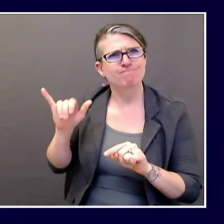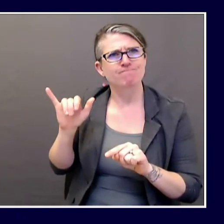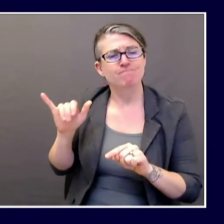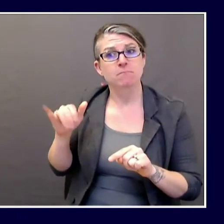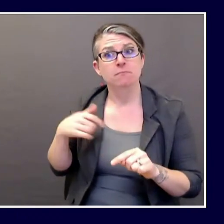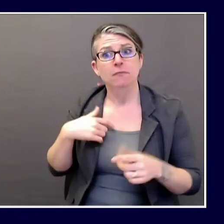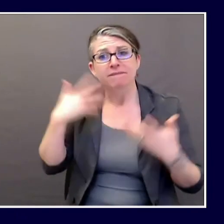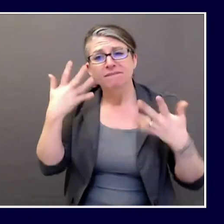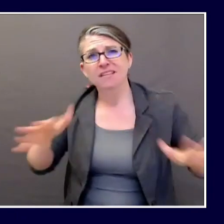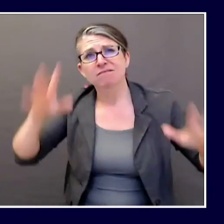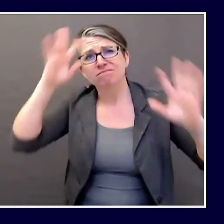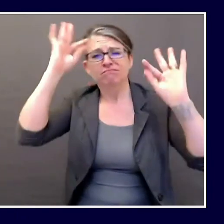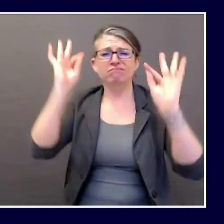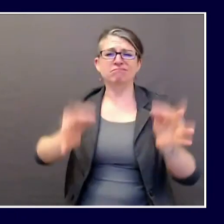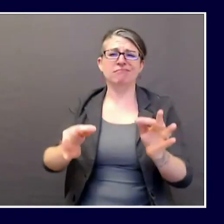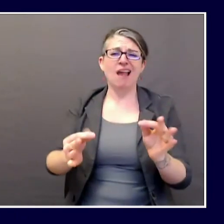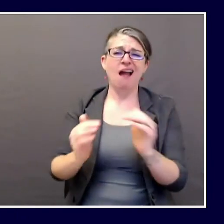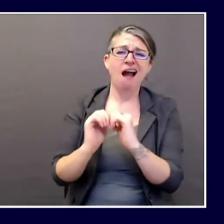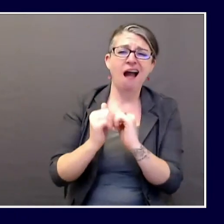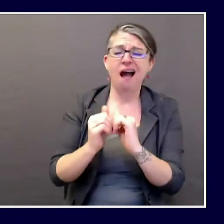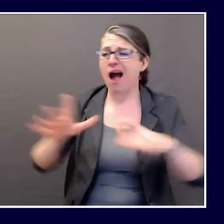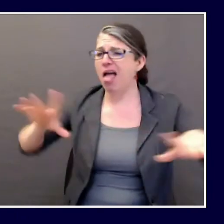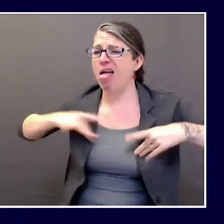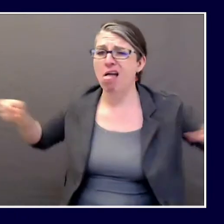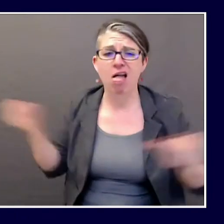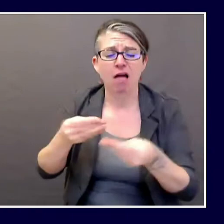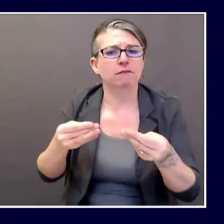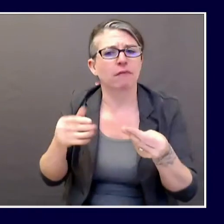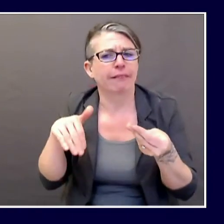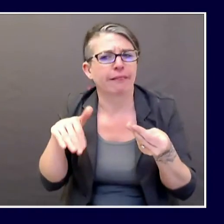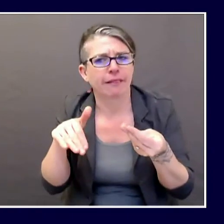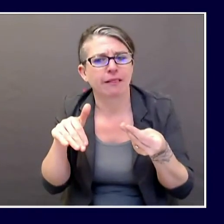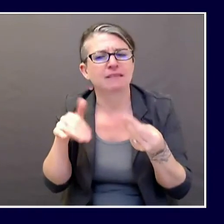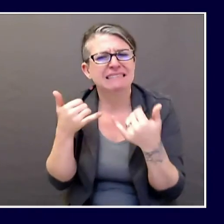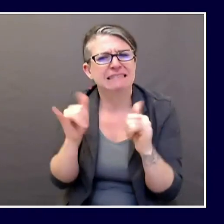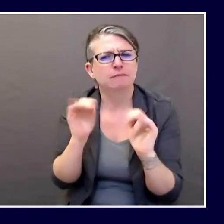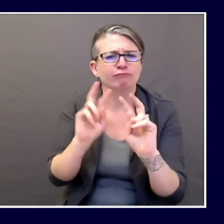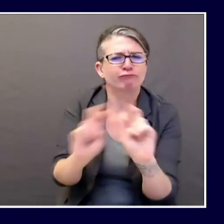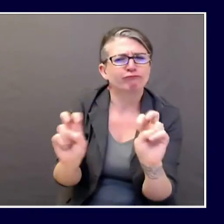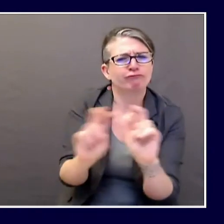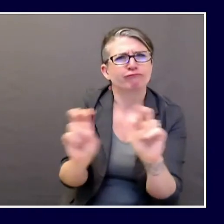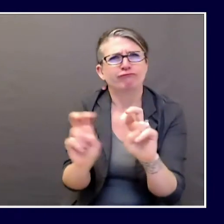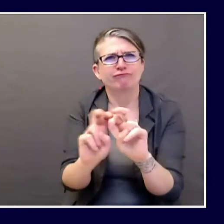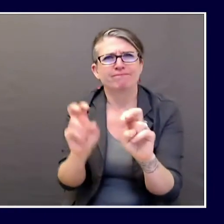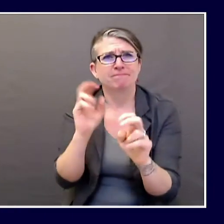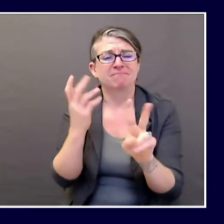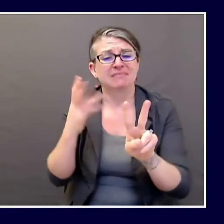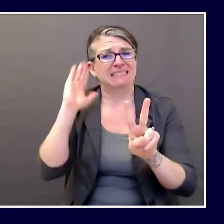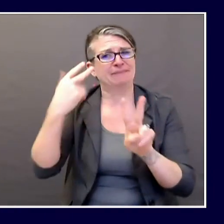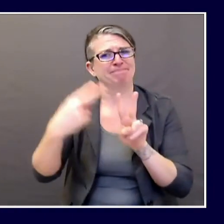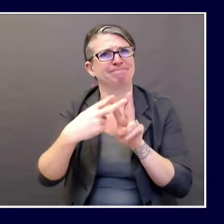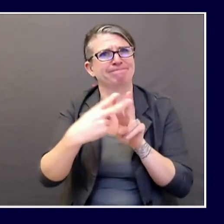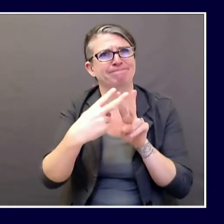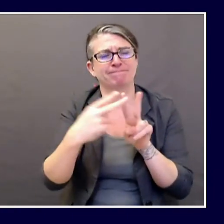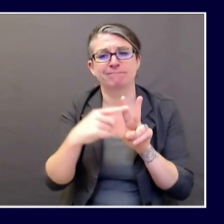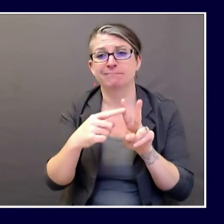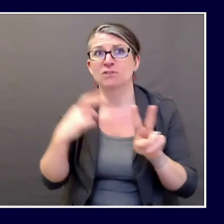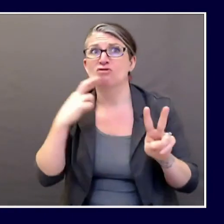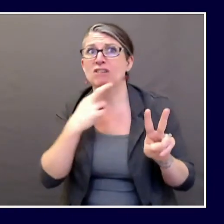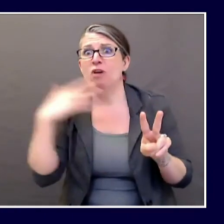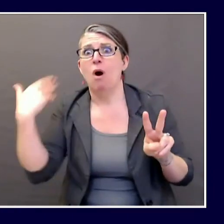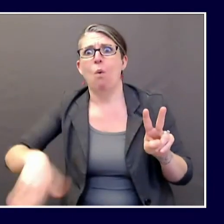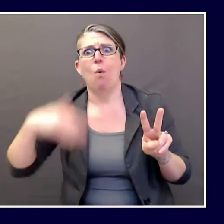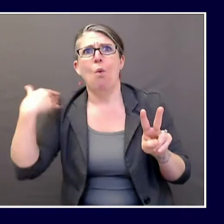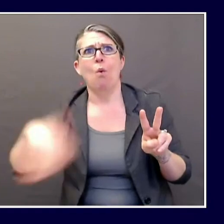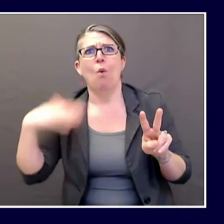now. It could also happen to be that these are popular places to go, so on and so forth, and there may not be transmission. So we're trying to get a